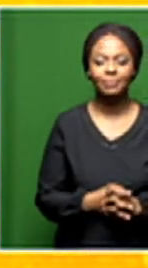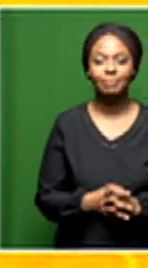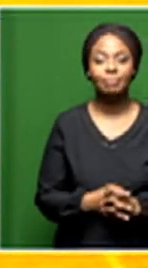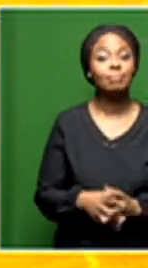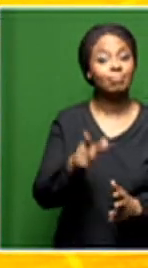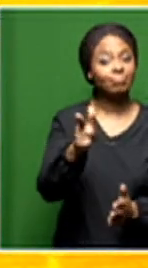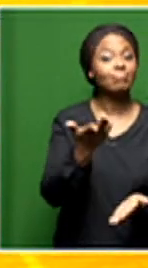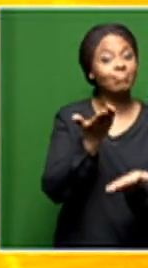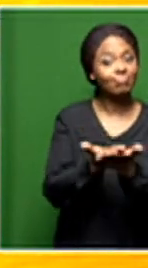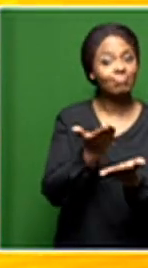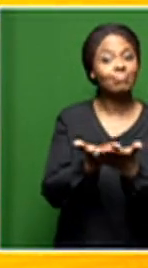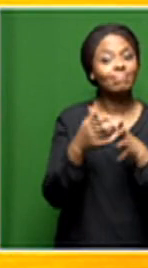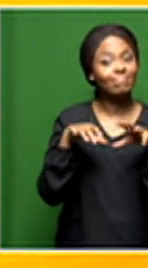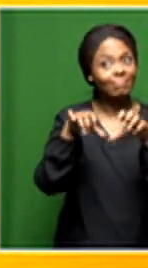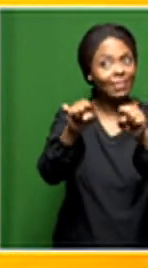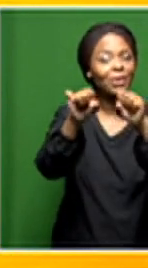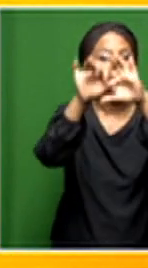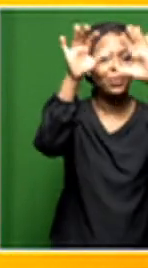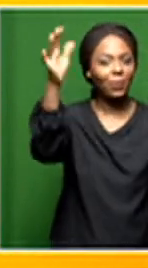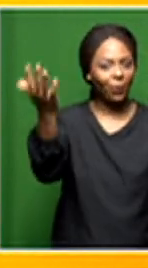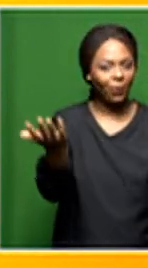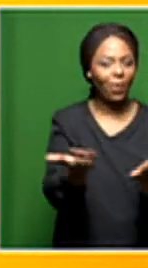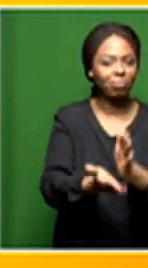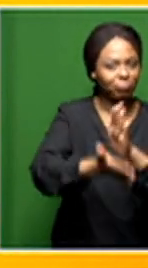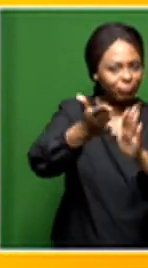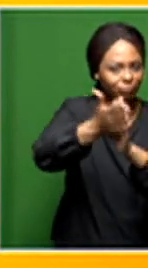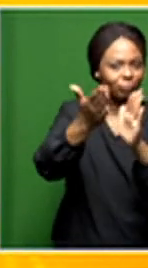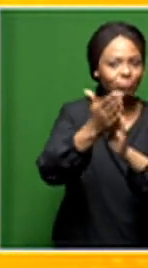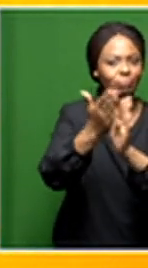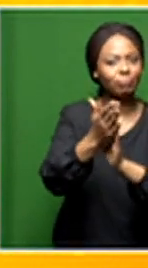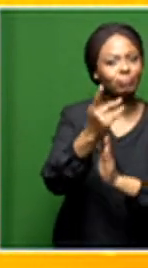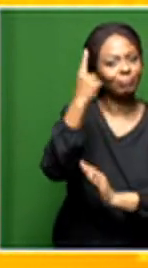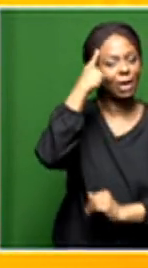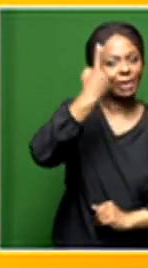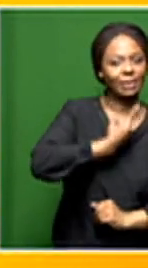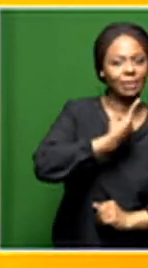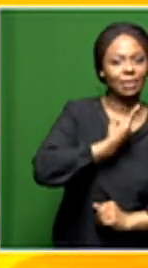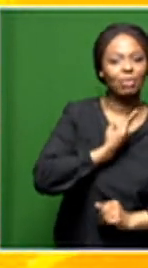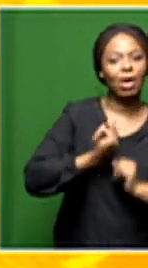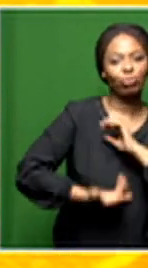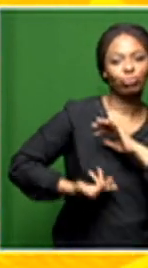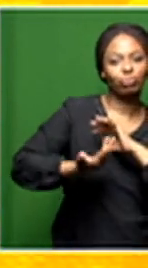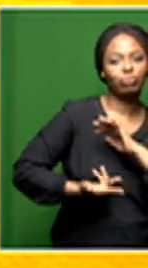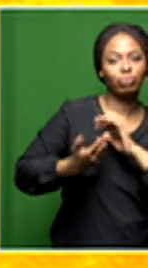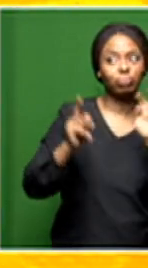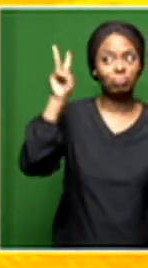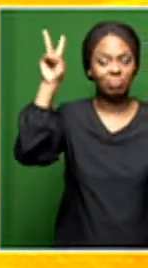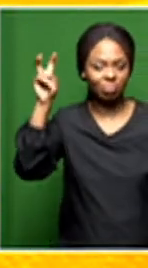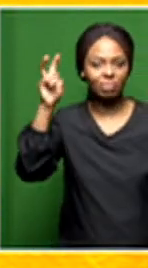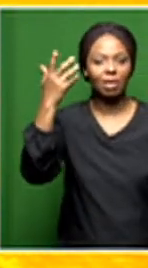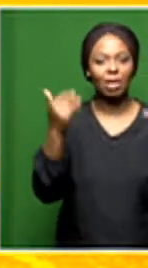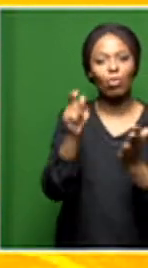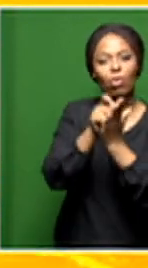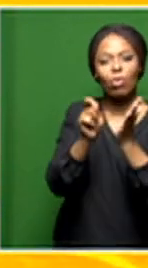You are only capable of taking on the world when you dare to be yourself. Well, this is just one of the many inspirational quotes contained in our guest author's